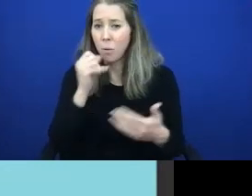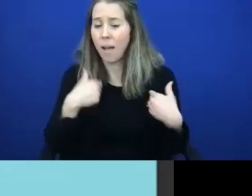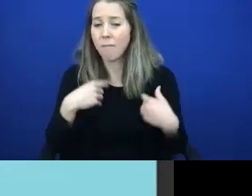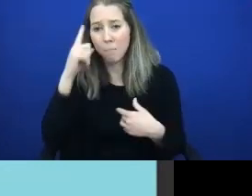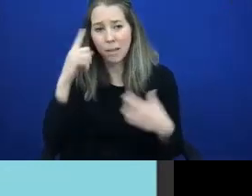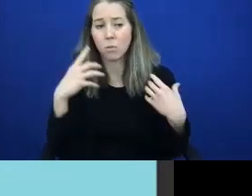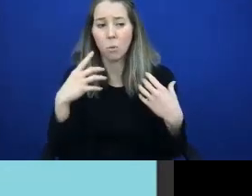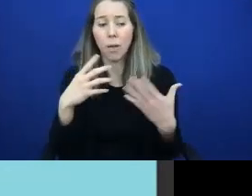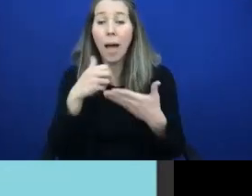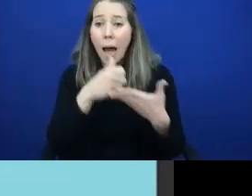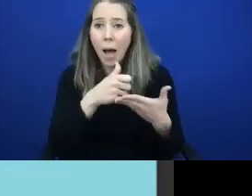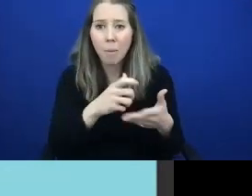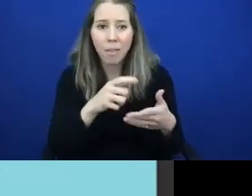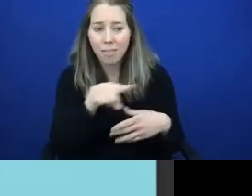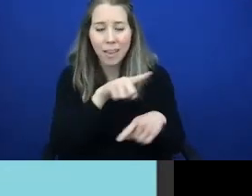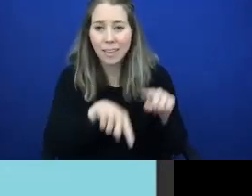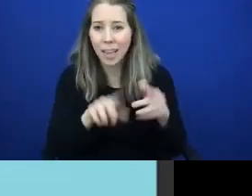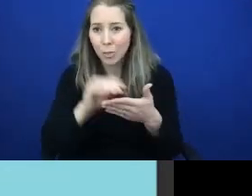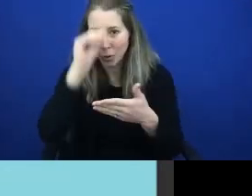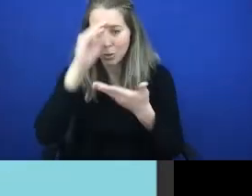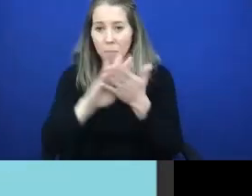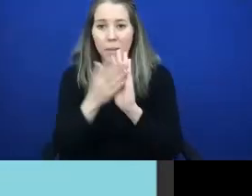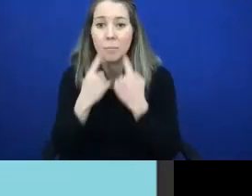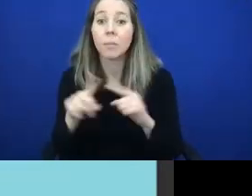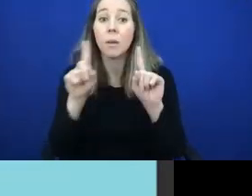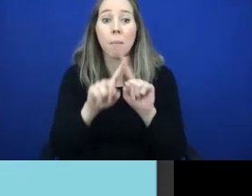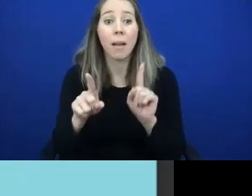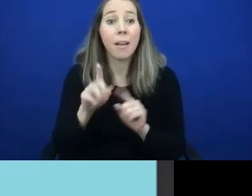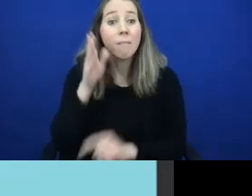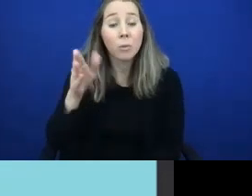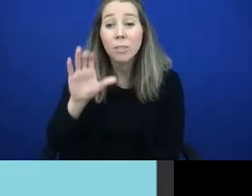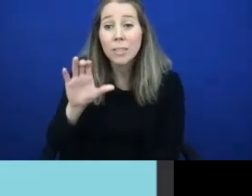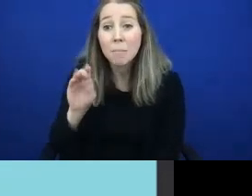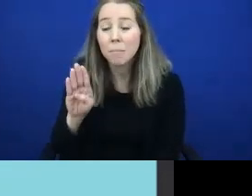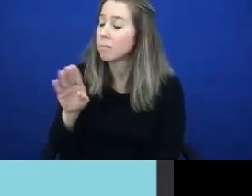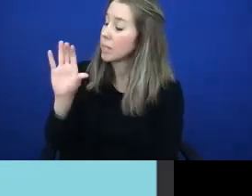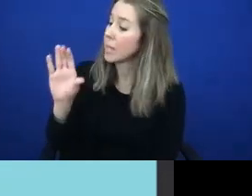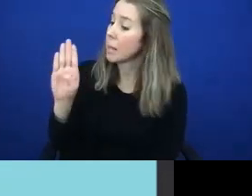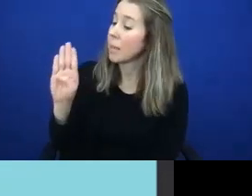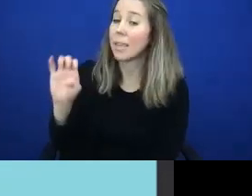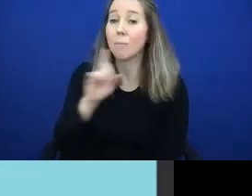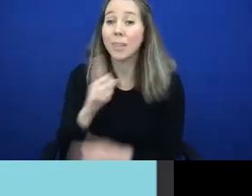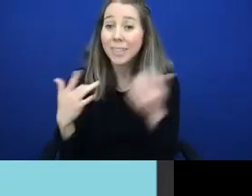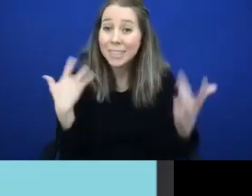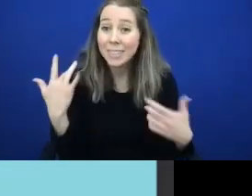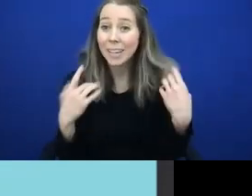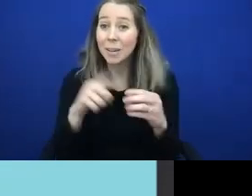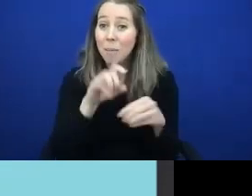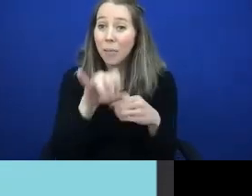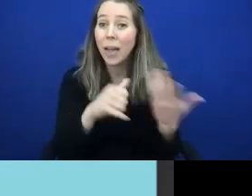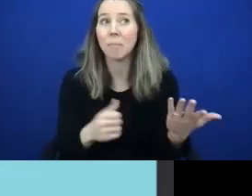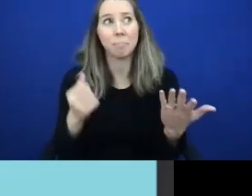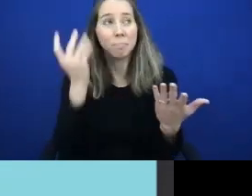help. But the future of CB, I'm really excited about. I thought about the possibility